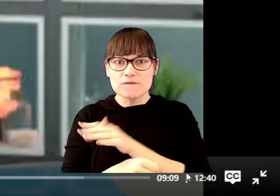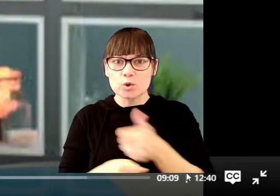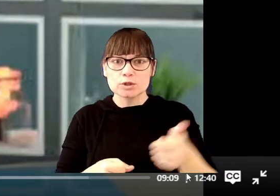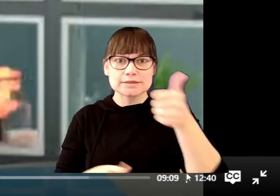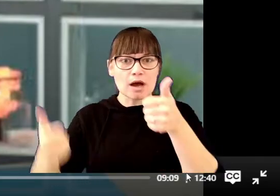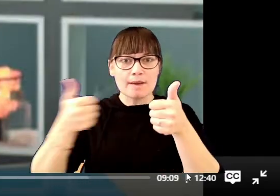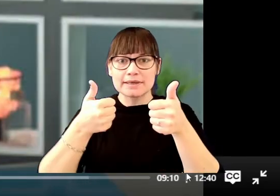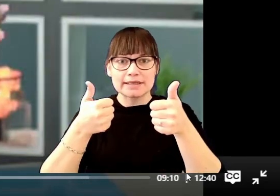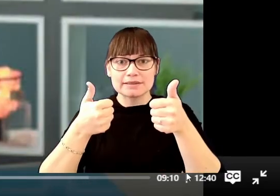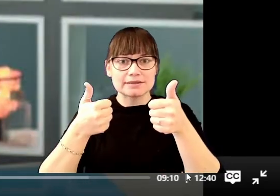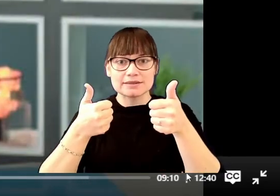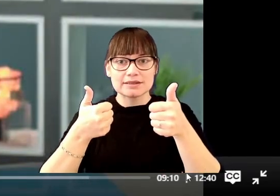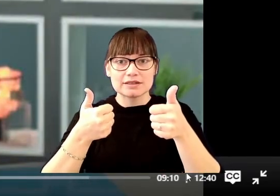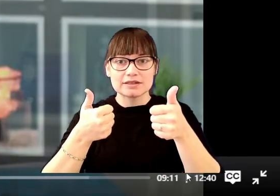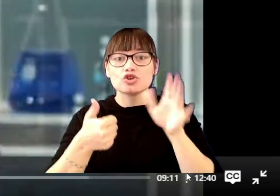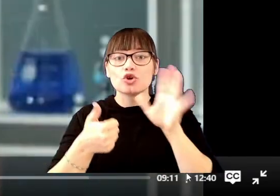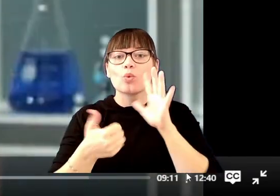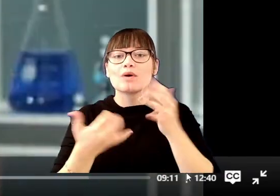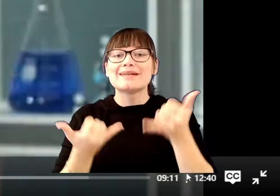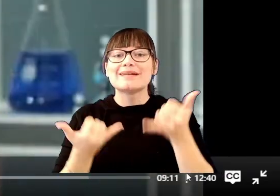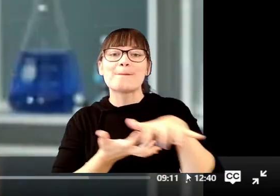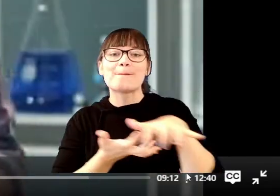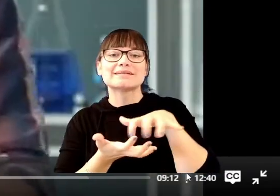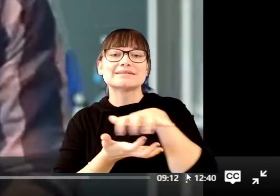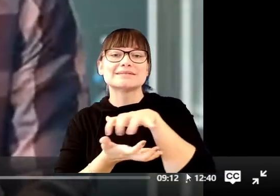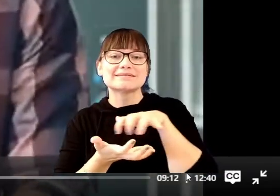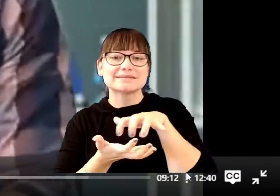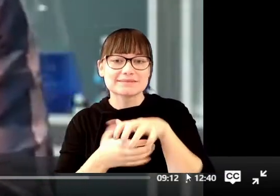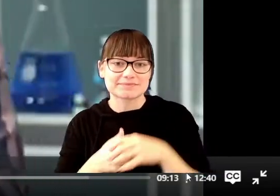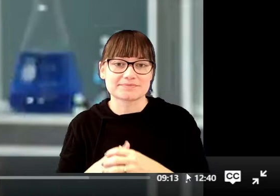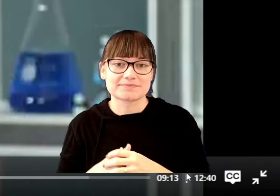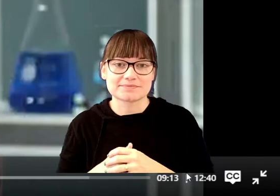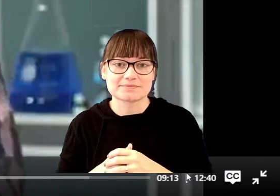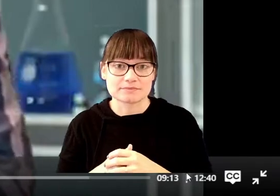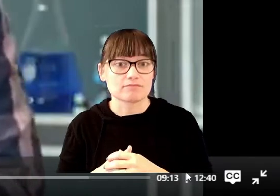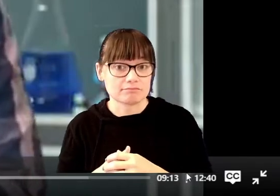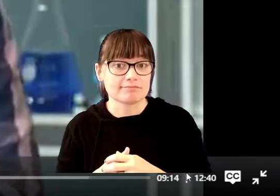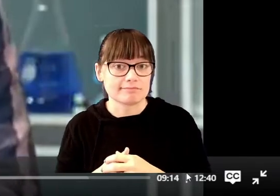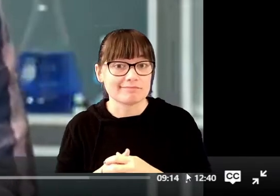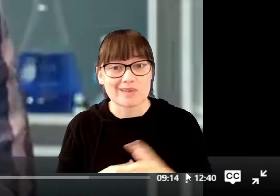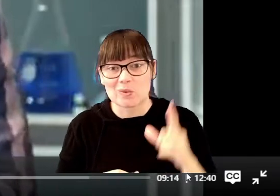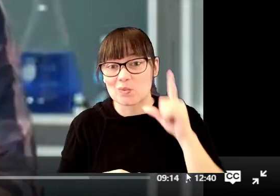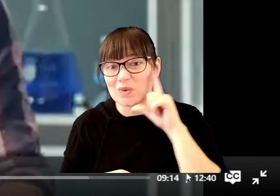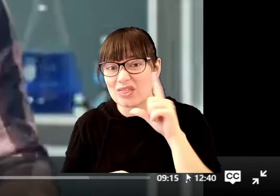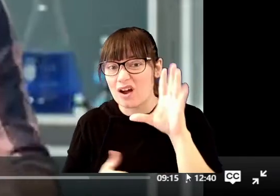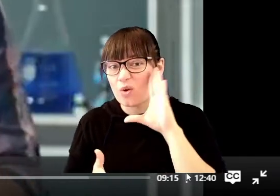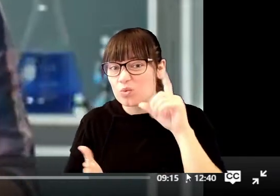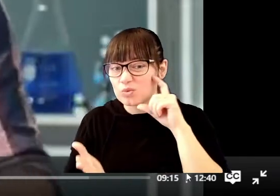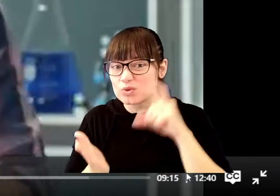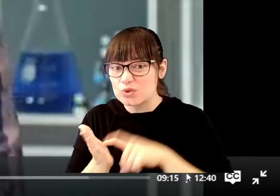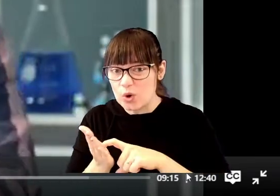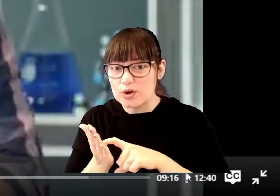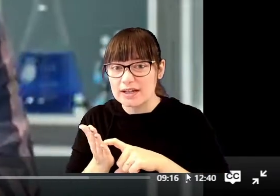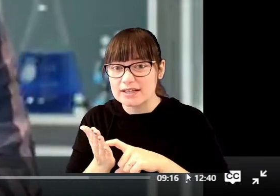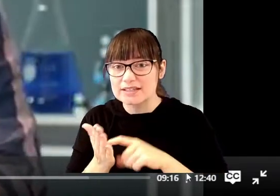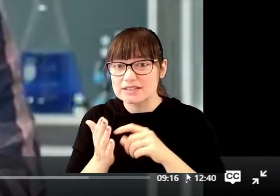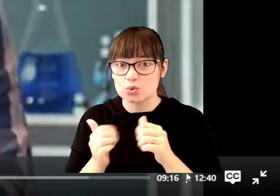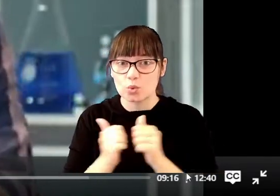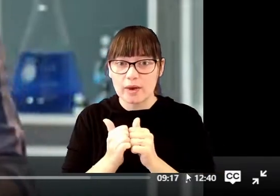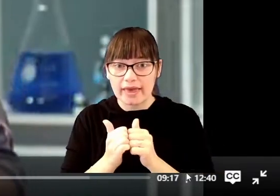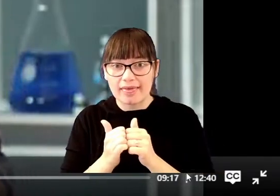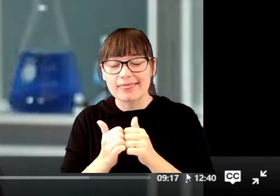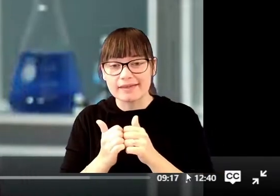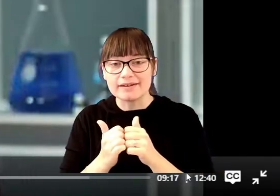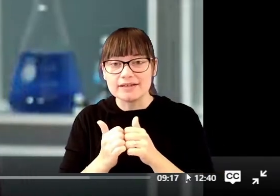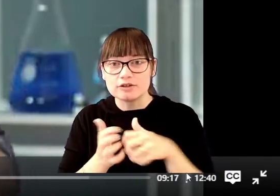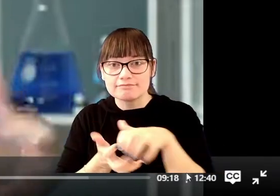other, so you wind up with a blending. This is what we originally thought we were going to see when we started crossing organisms. We thought,